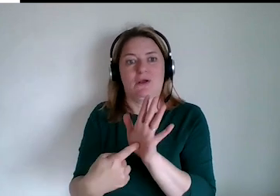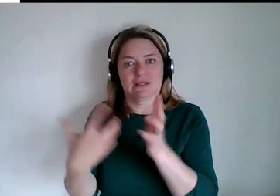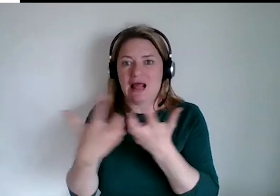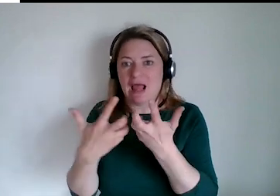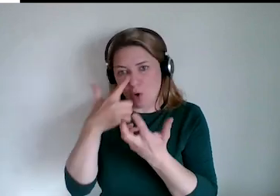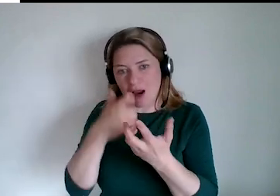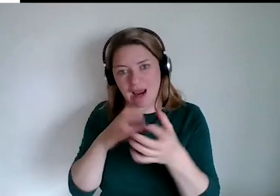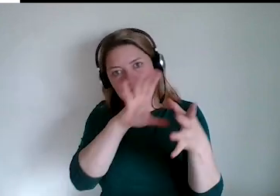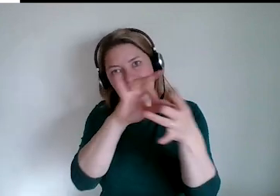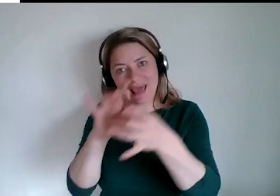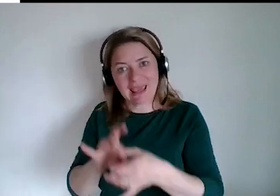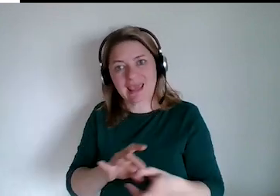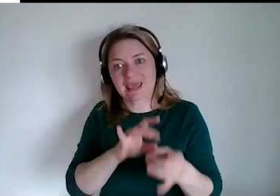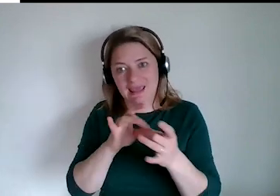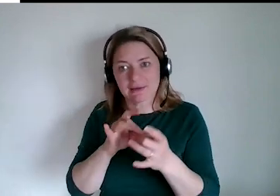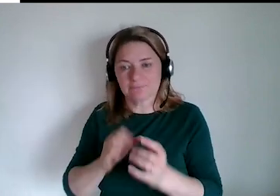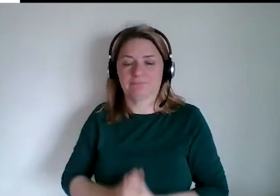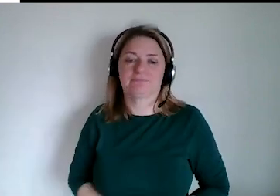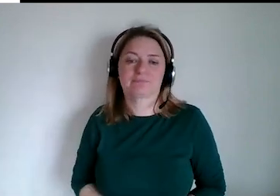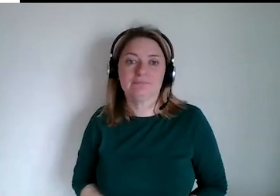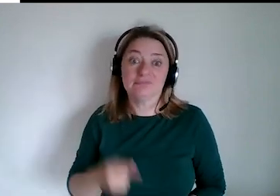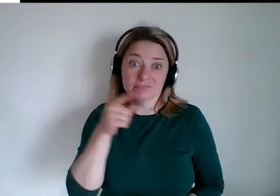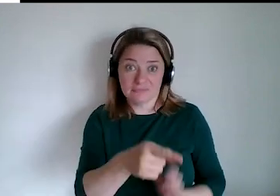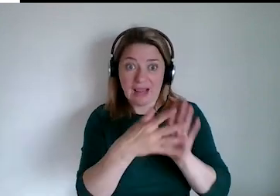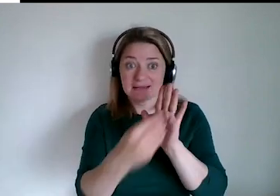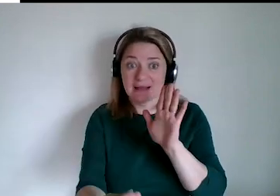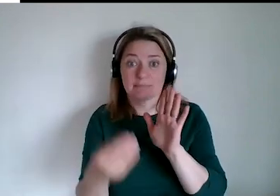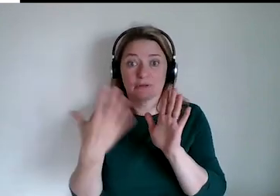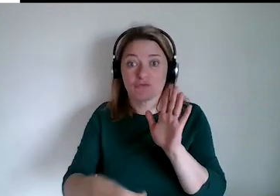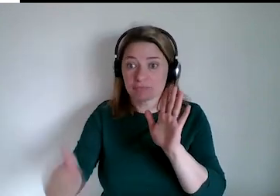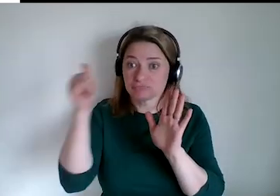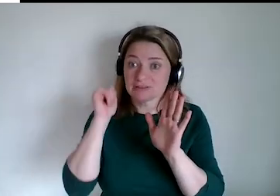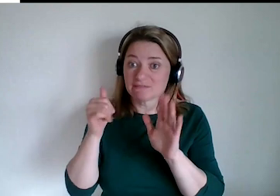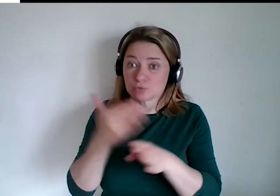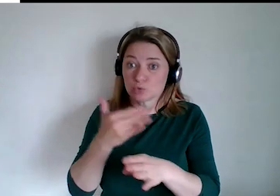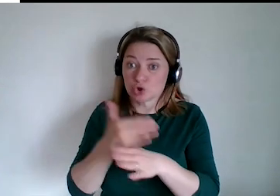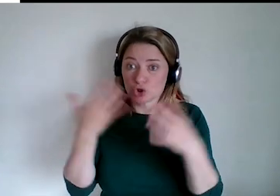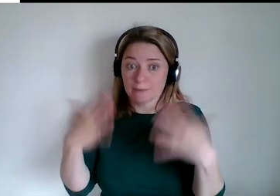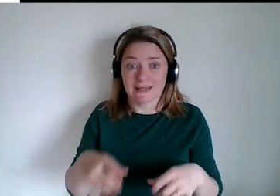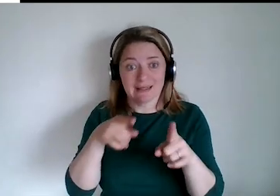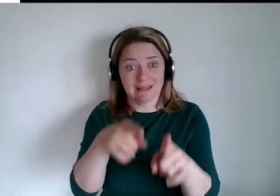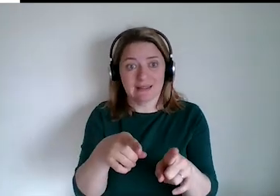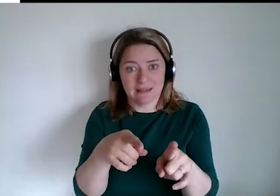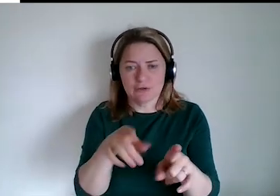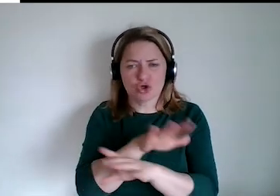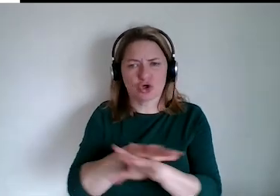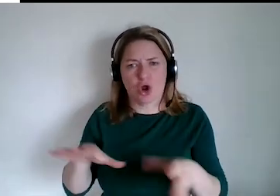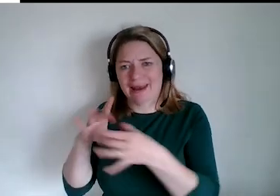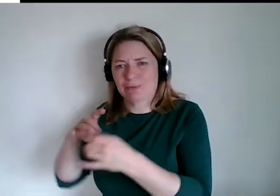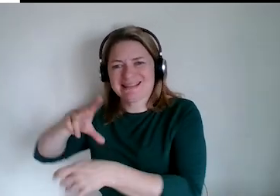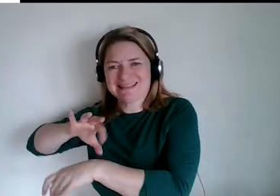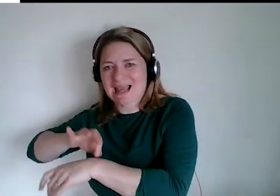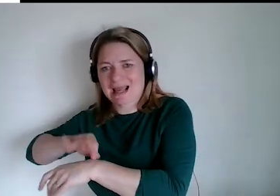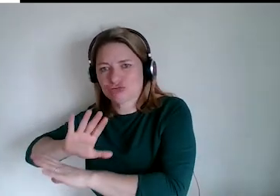factors relate to each other. So in this case, based on some previous work we've done in different data, not to do with psychiatry,